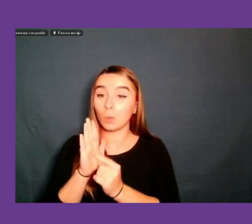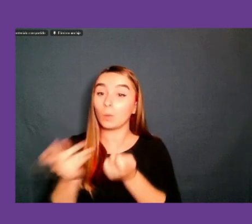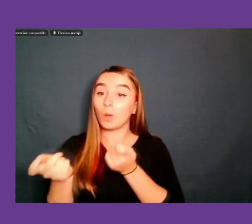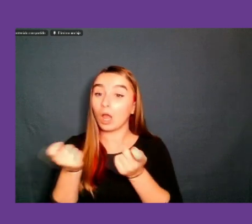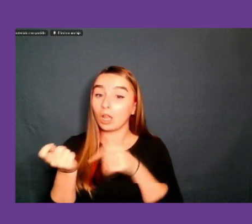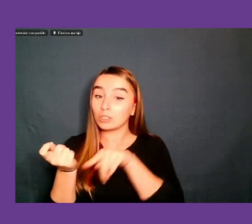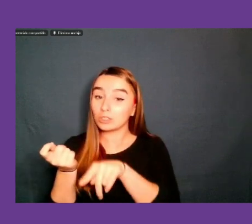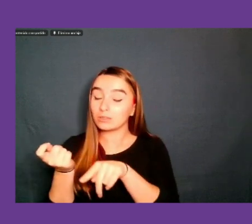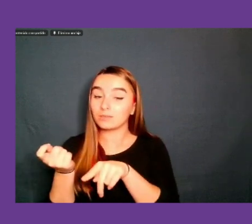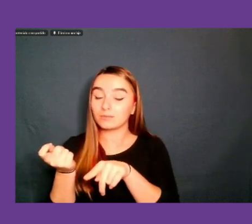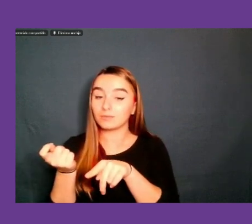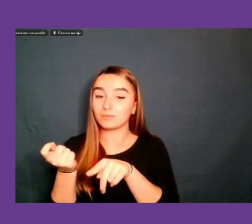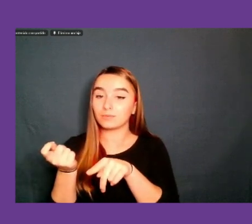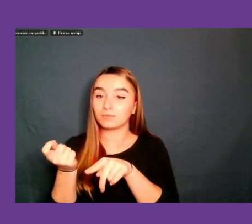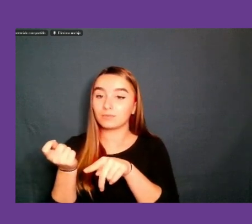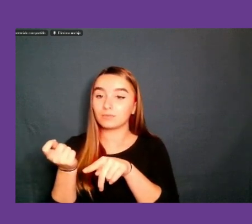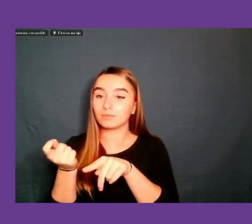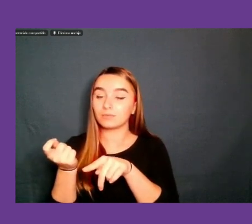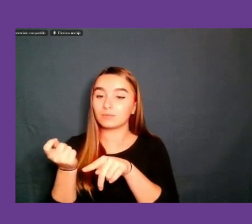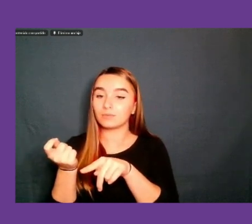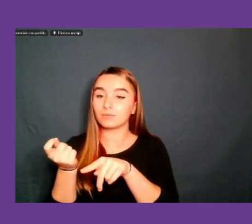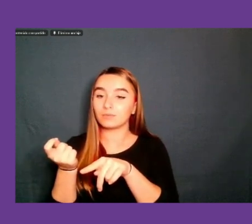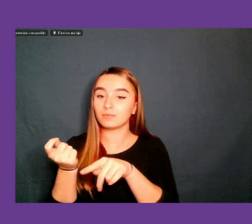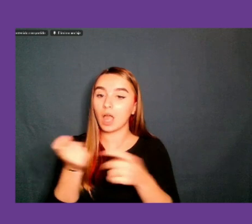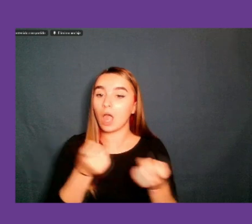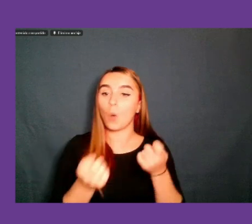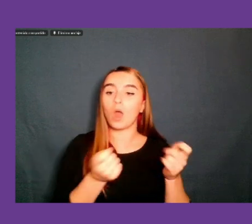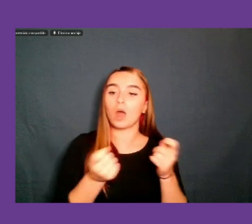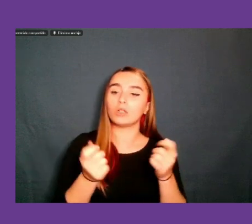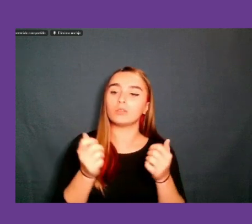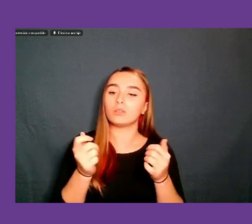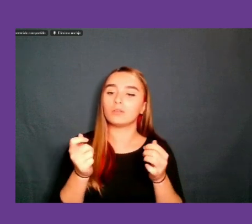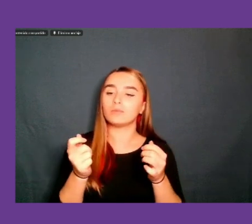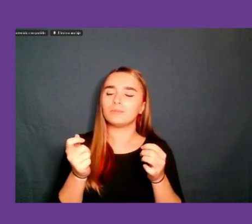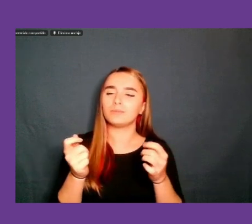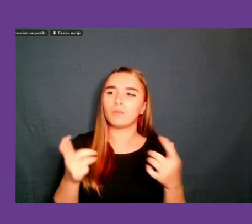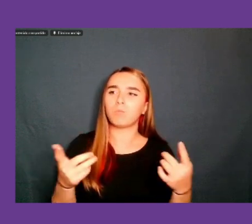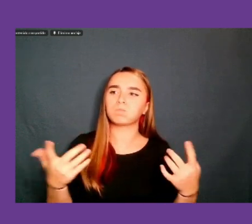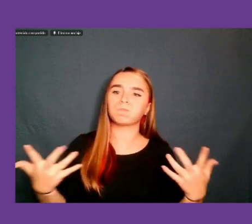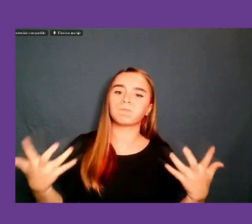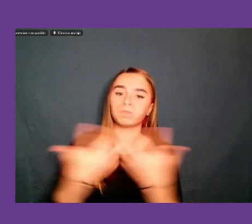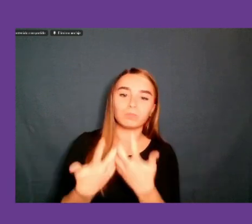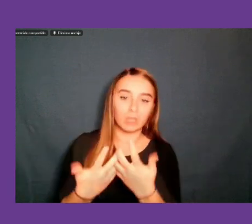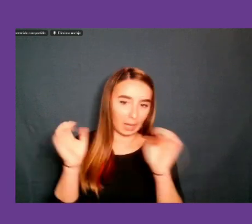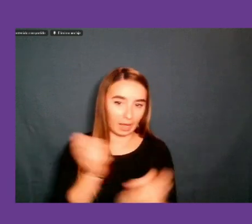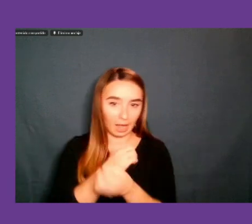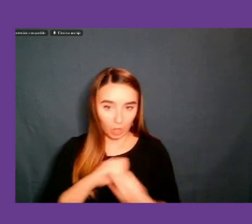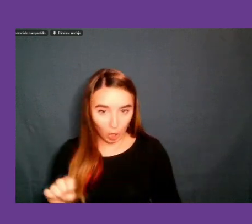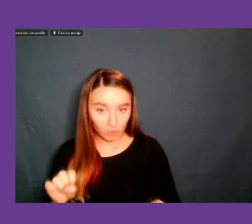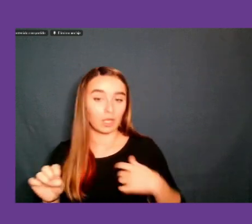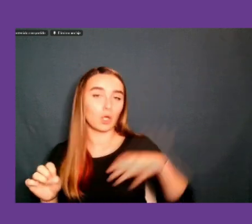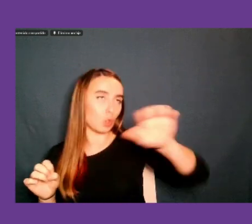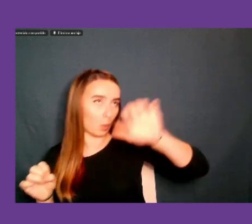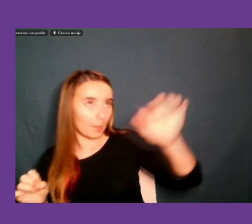cannot be in conflict with the regulation, nor the European regulations, nor the national